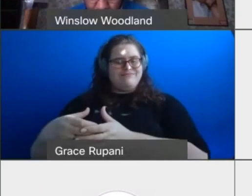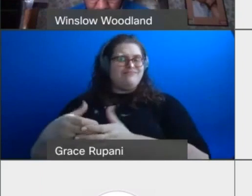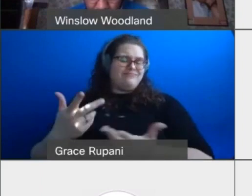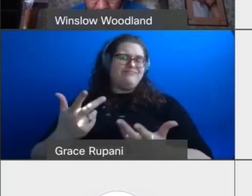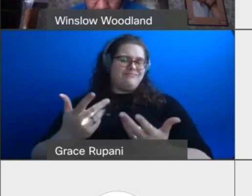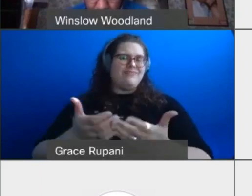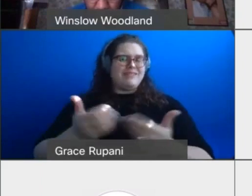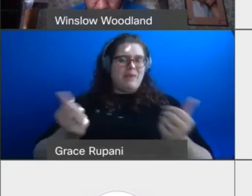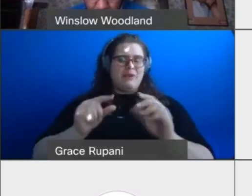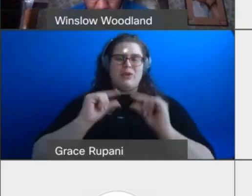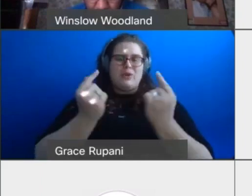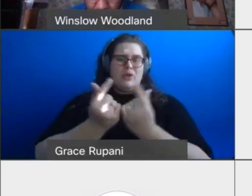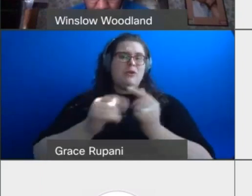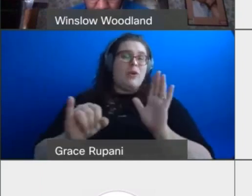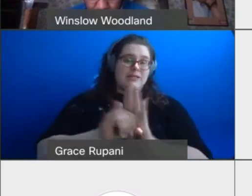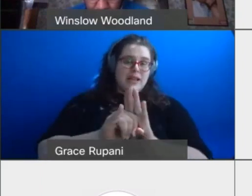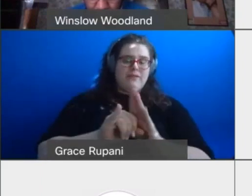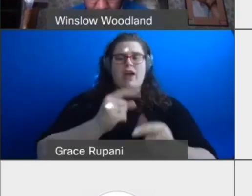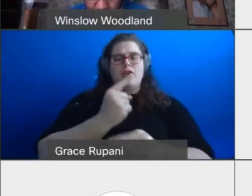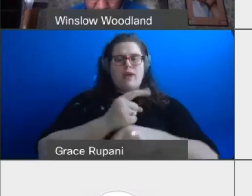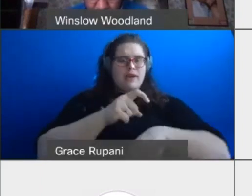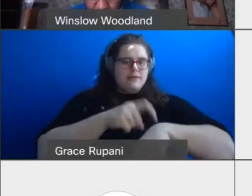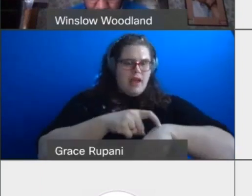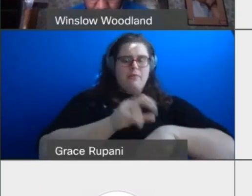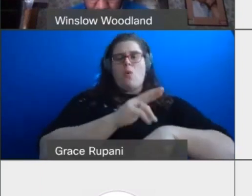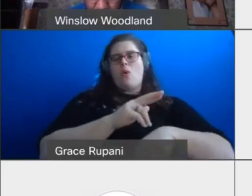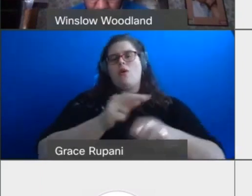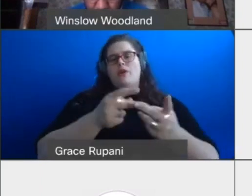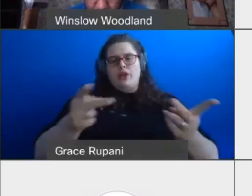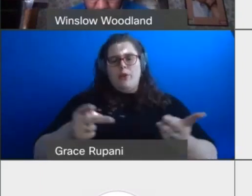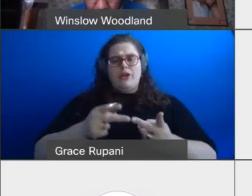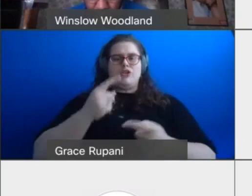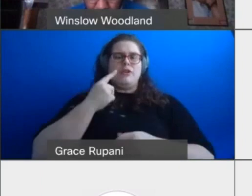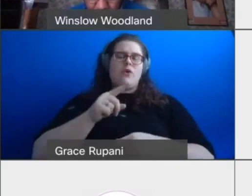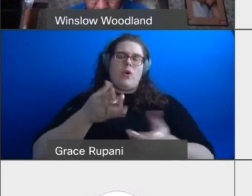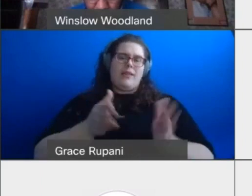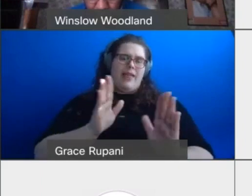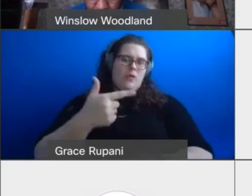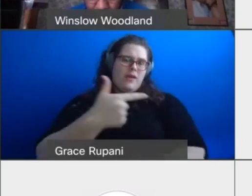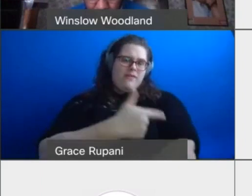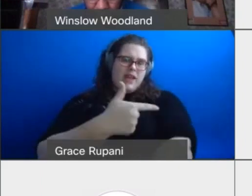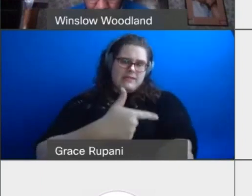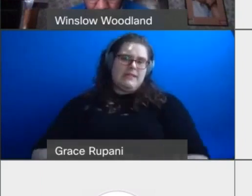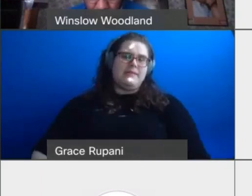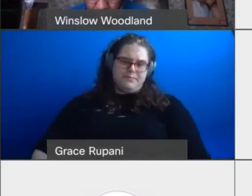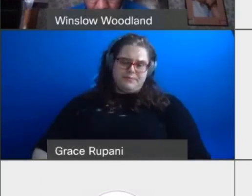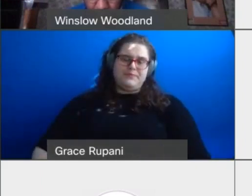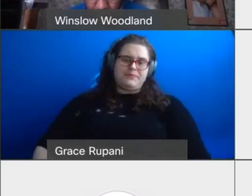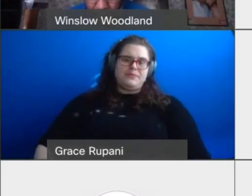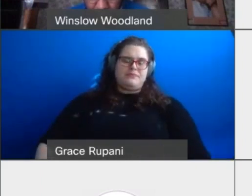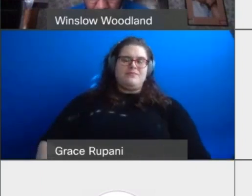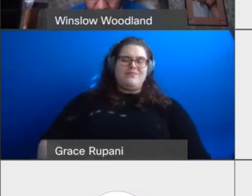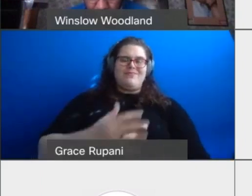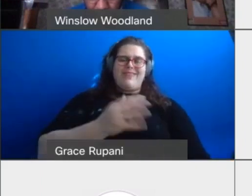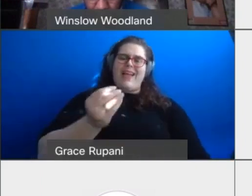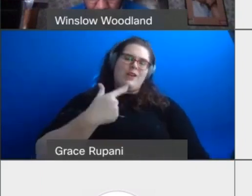times and locations when those people could be vaccinated, when we get to that group. And we can talk further with DC